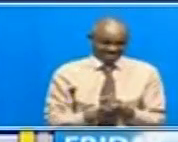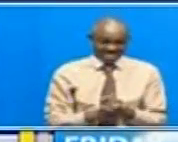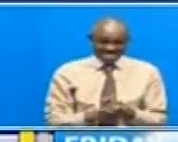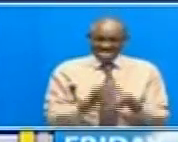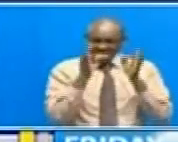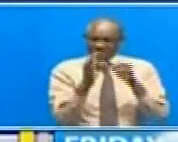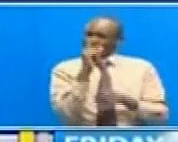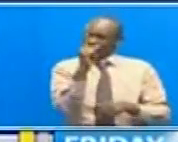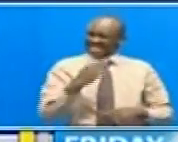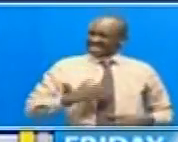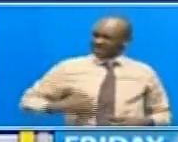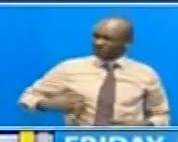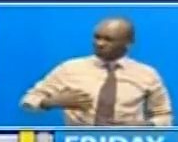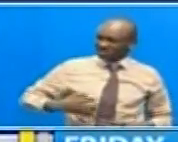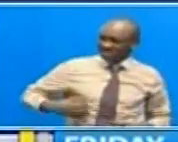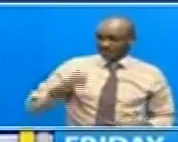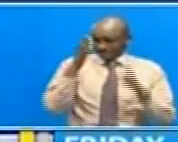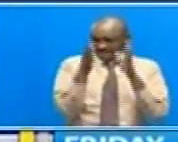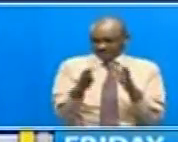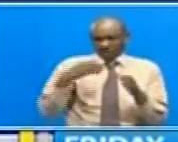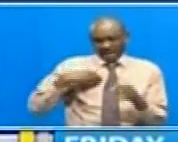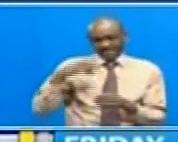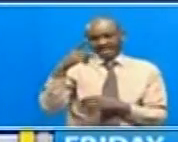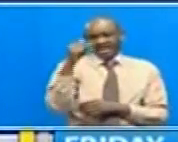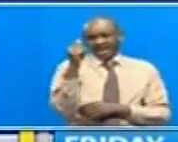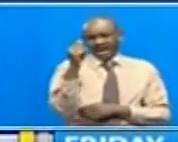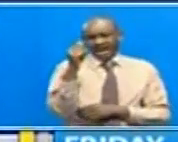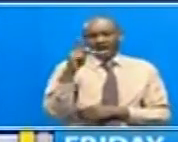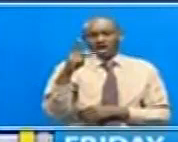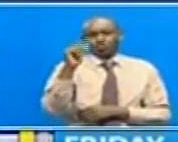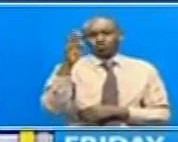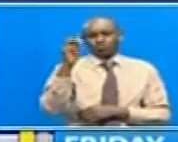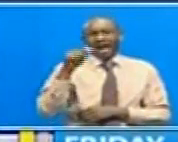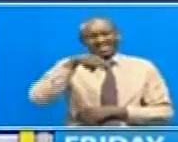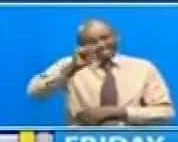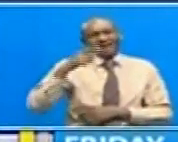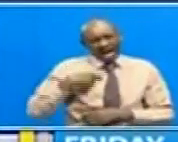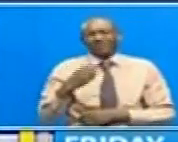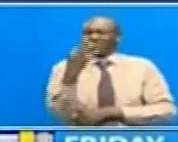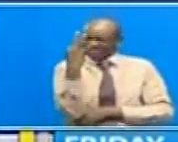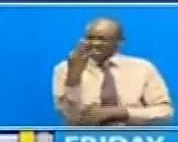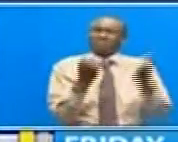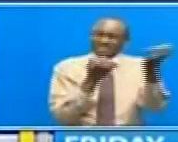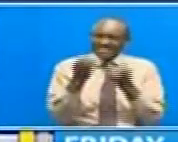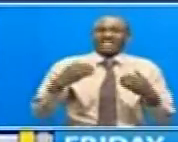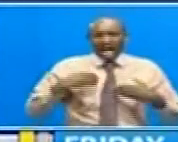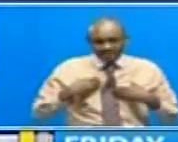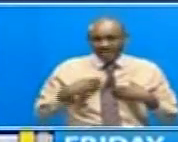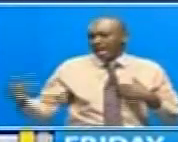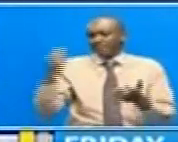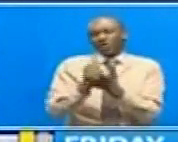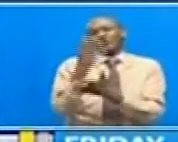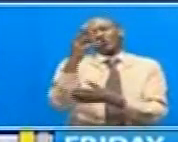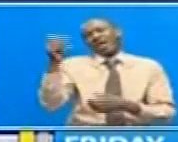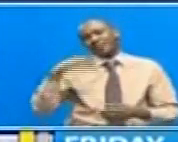Now, if a refugee at the Kakuma camp can run up to 3 businesses and employ 4 others,